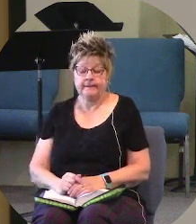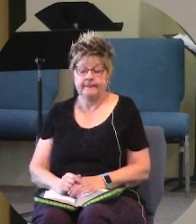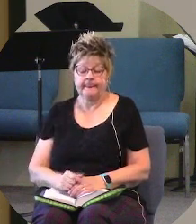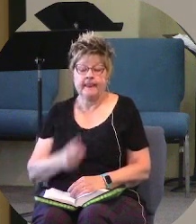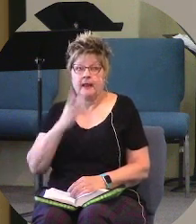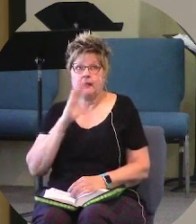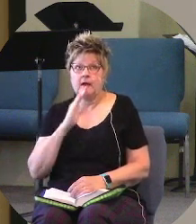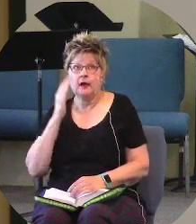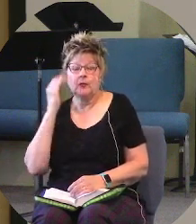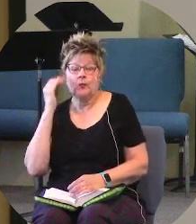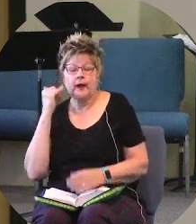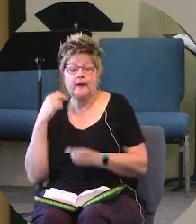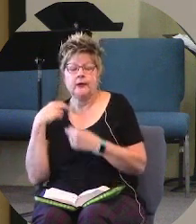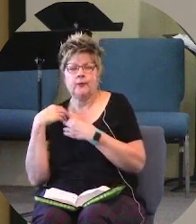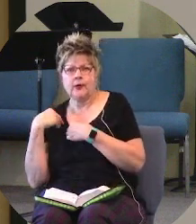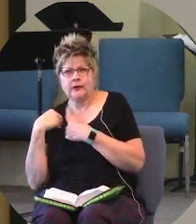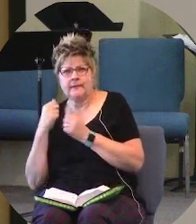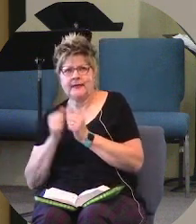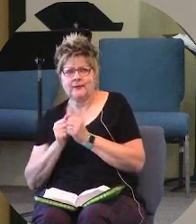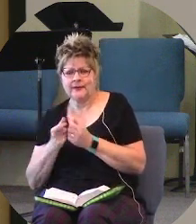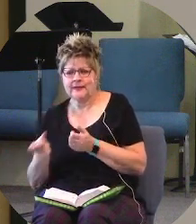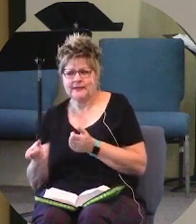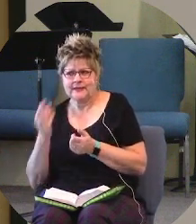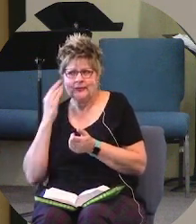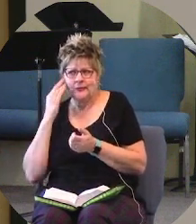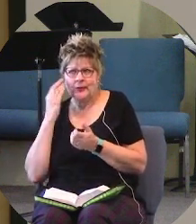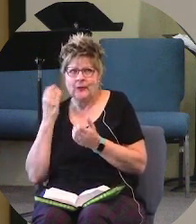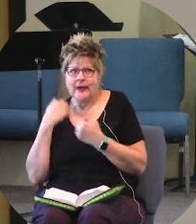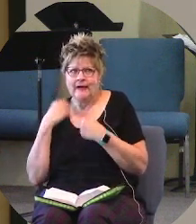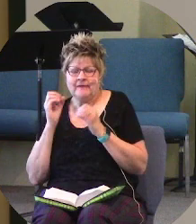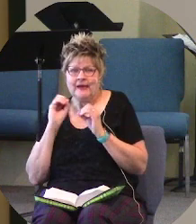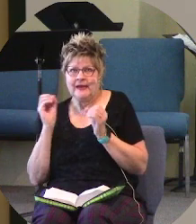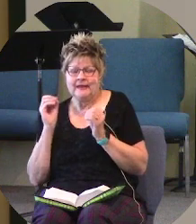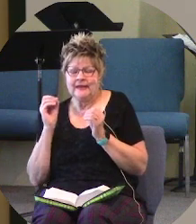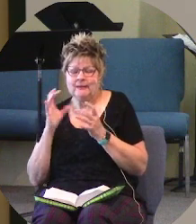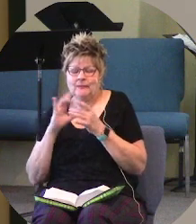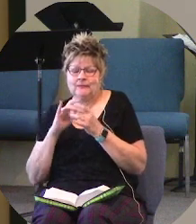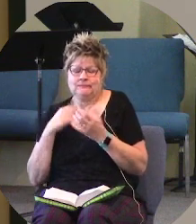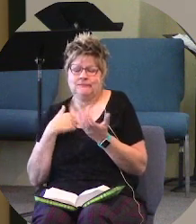God, why are you burdening me with this when you know I have nothing that's mine?